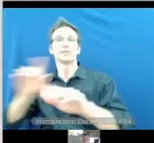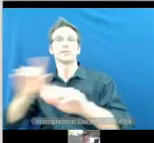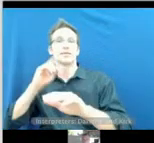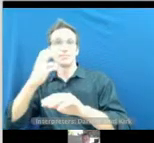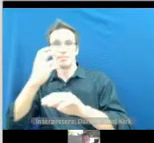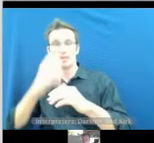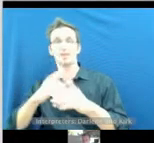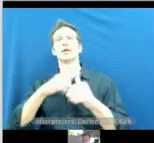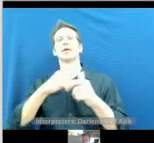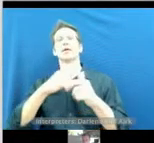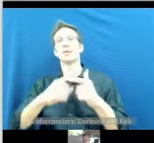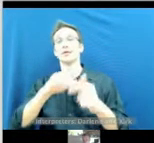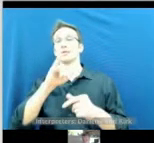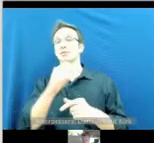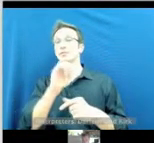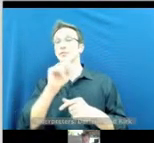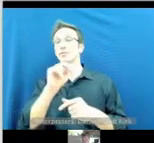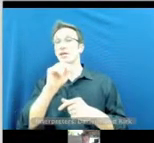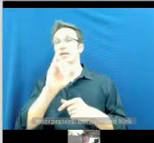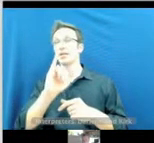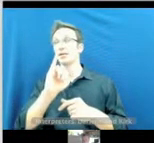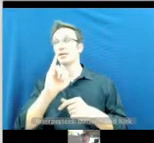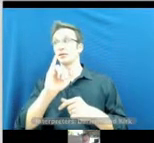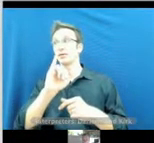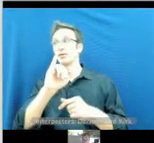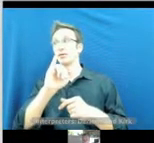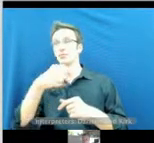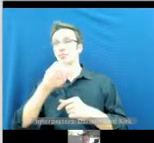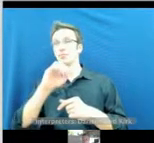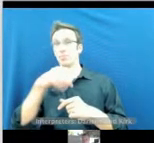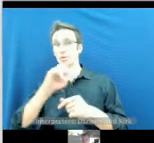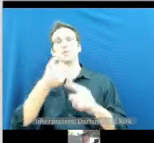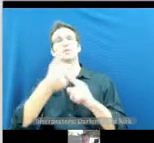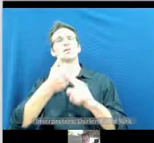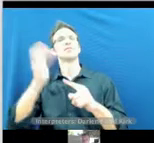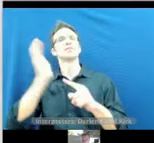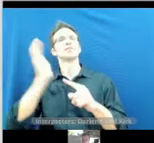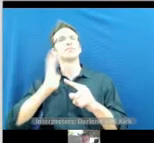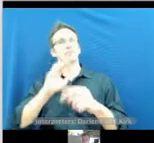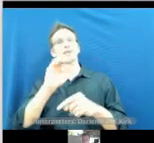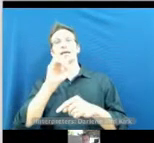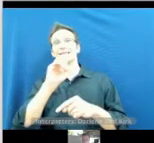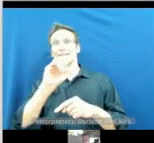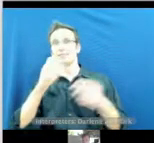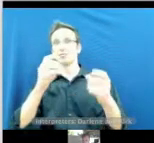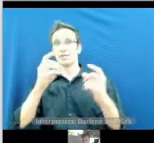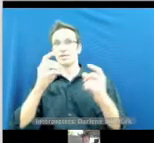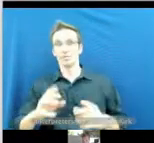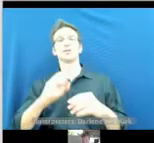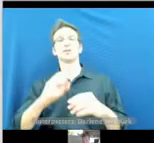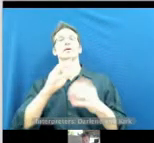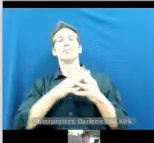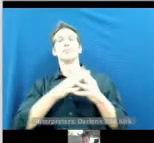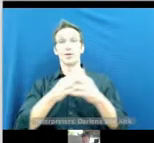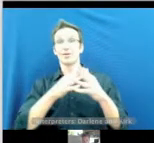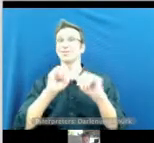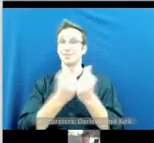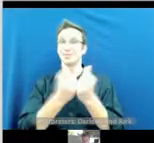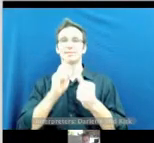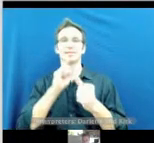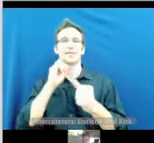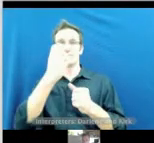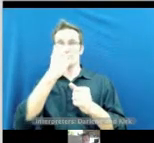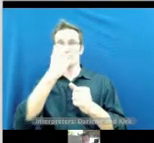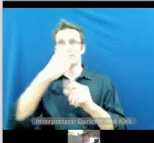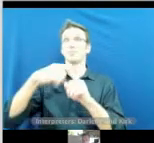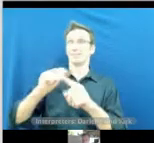Pope, who was the former executive director of the American Association of the Deaf-Blind, and myself put